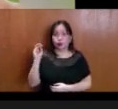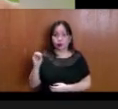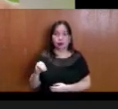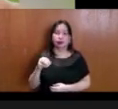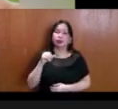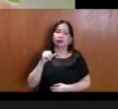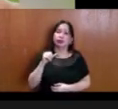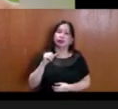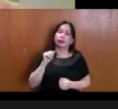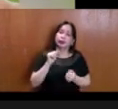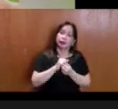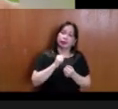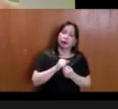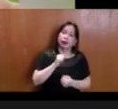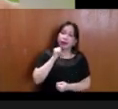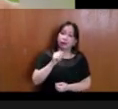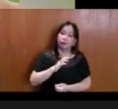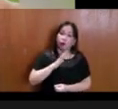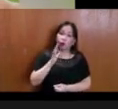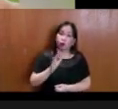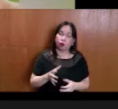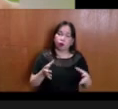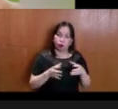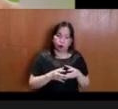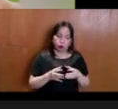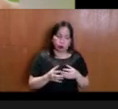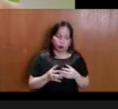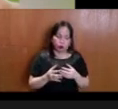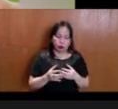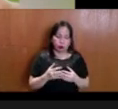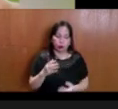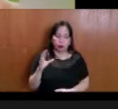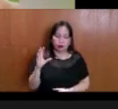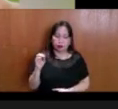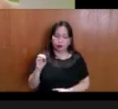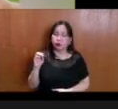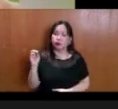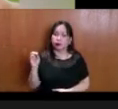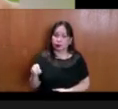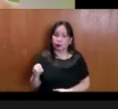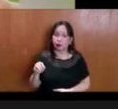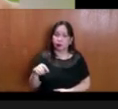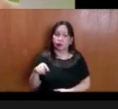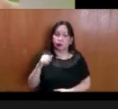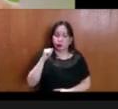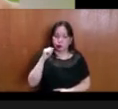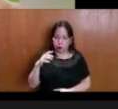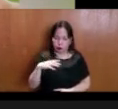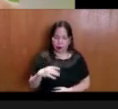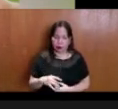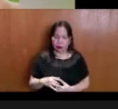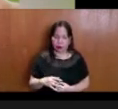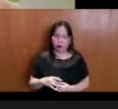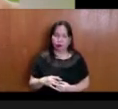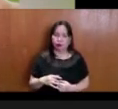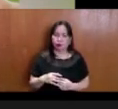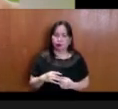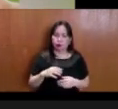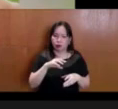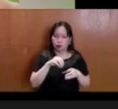sector. And you have at least 50% women, so belonging